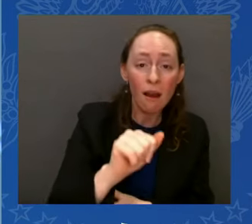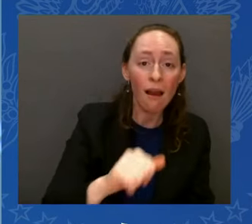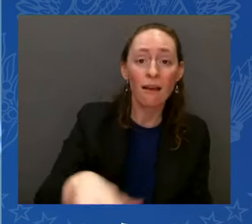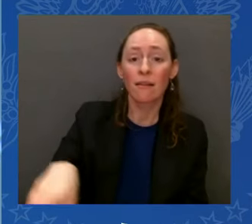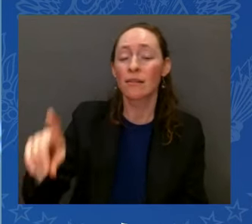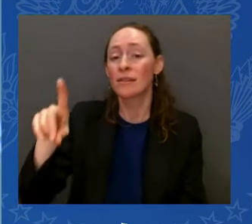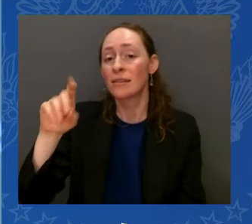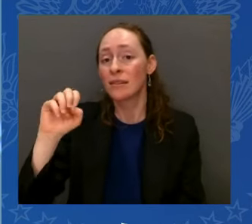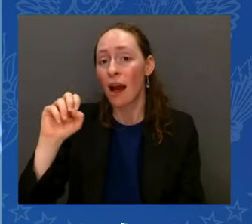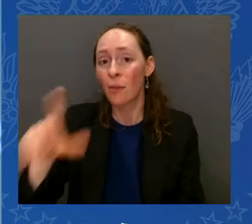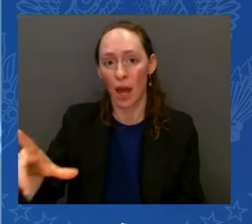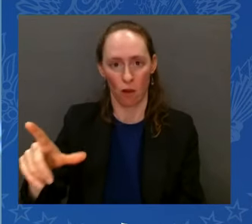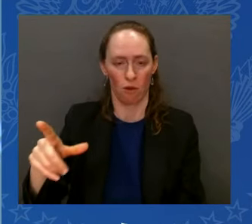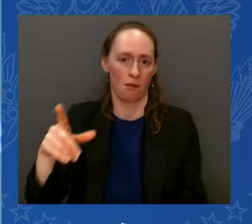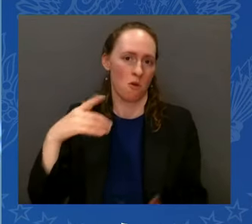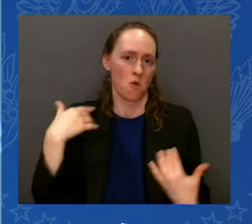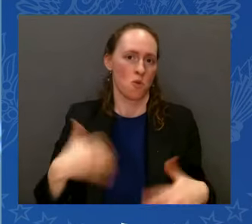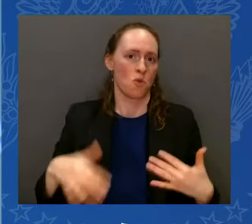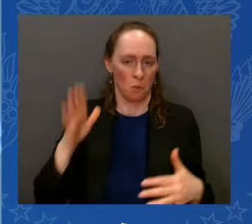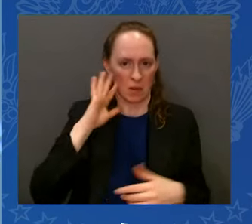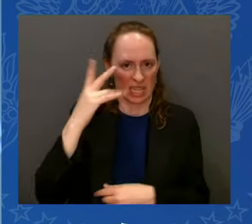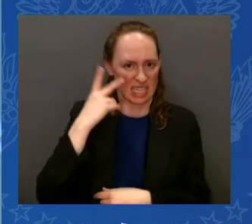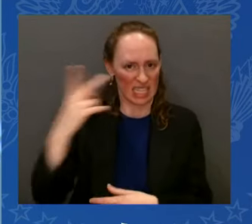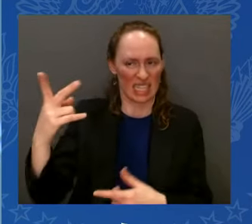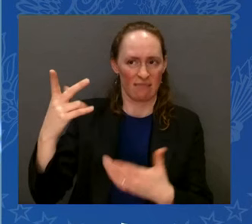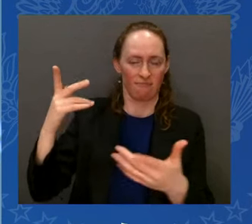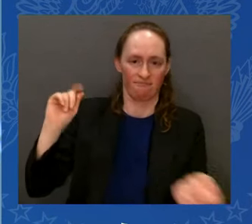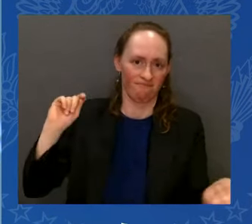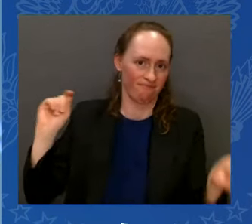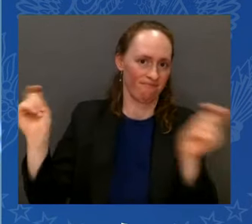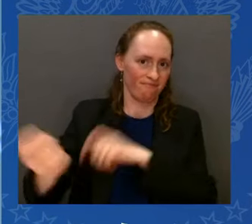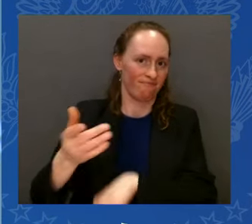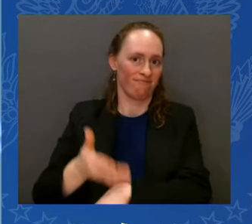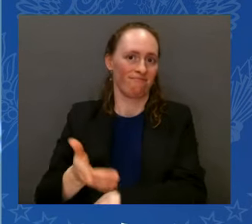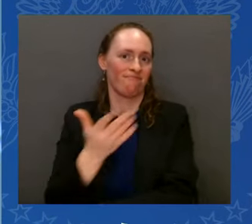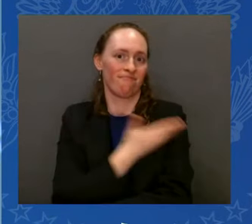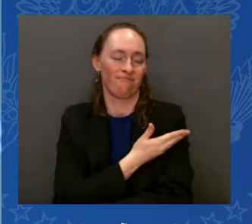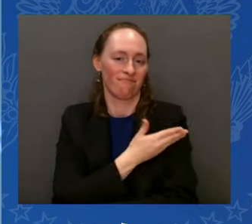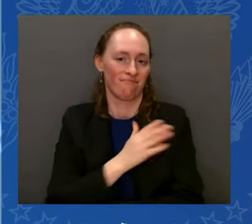Act, which has led to a commitment of over